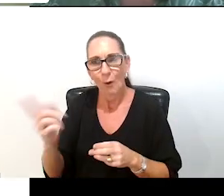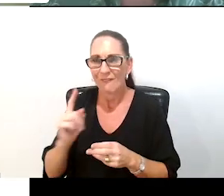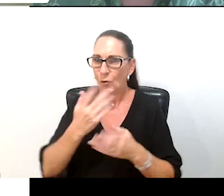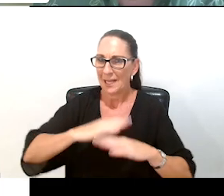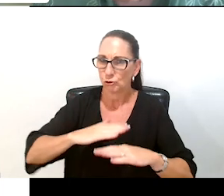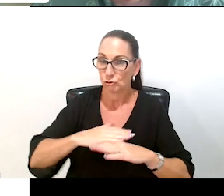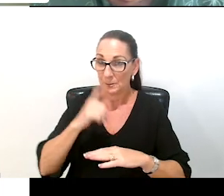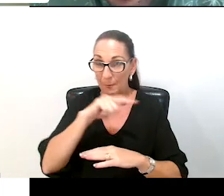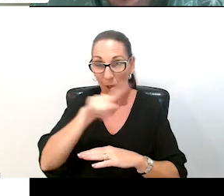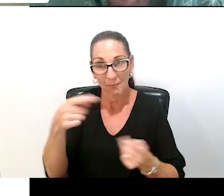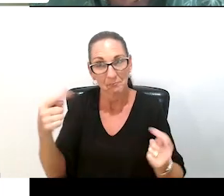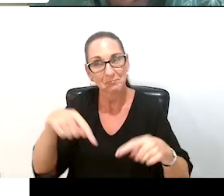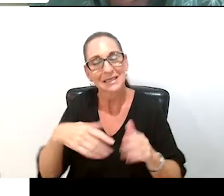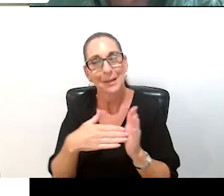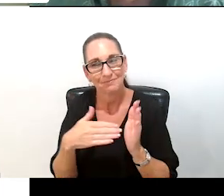today.